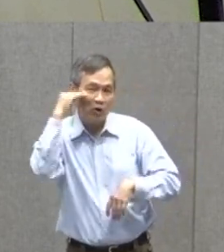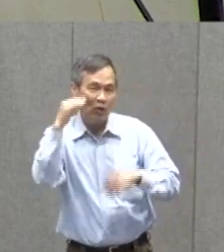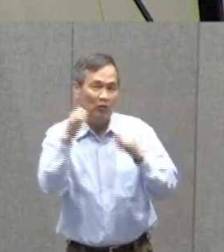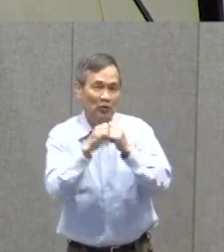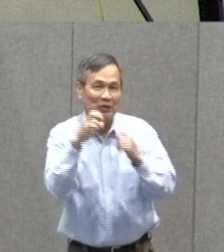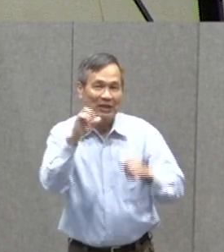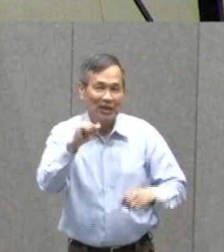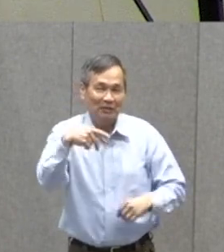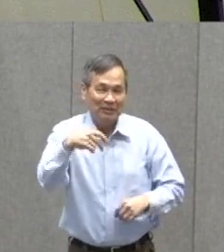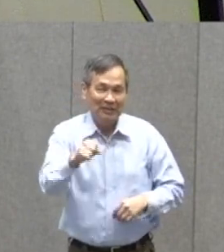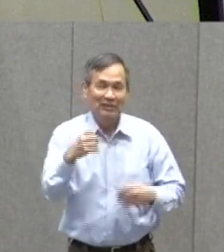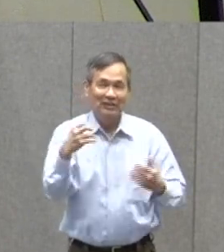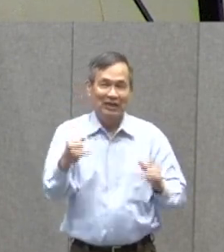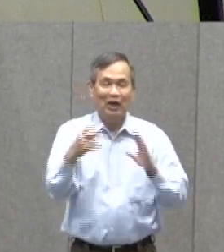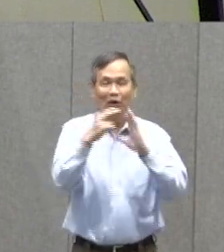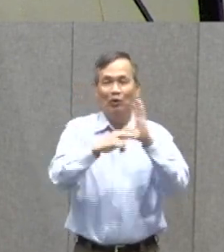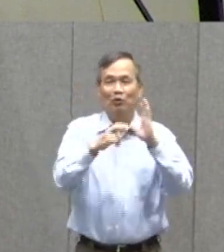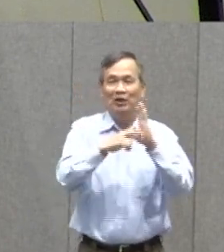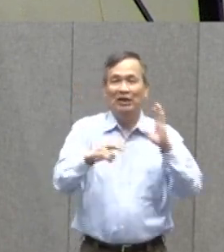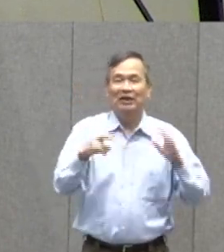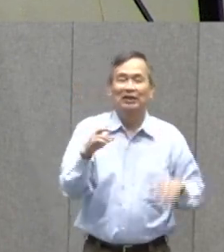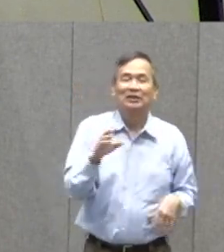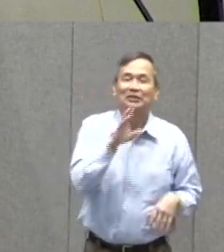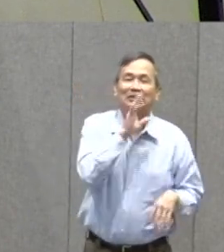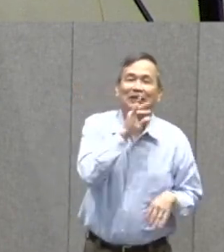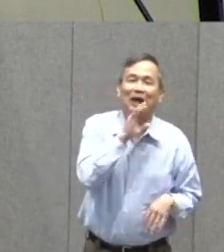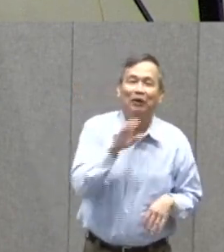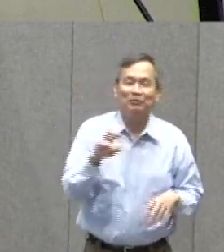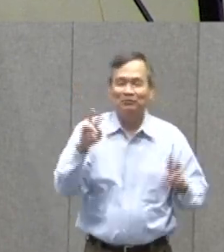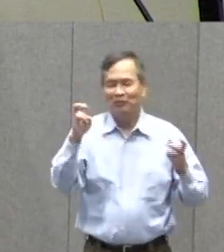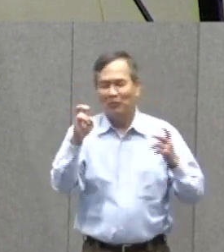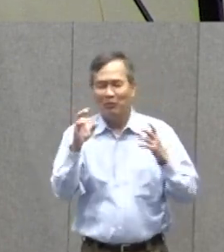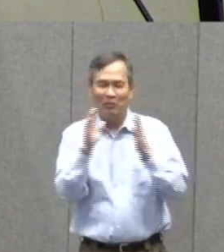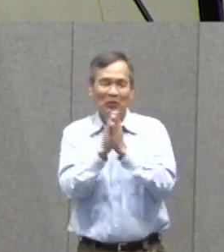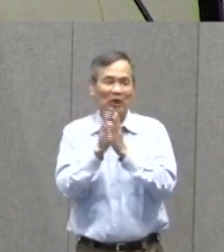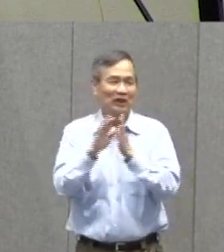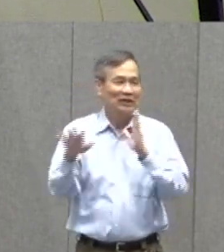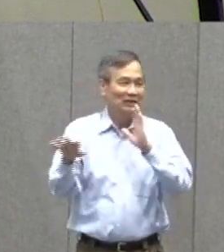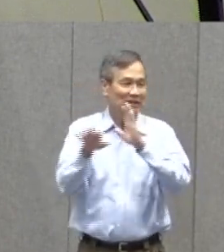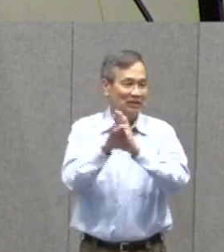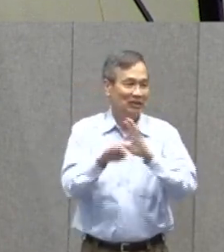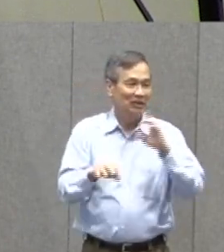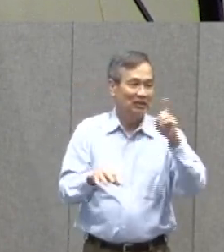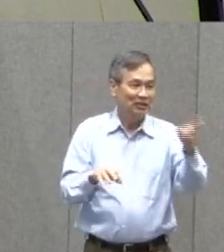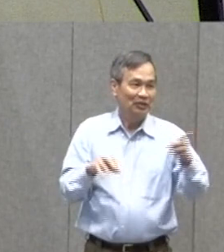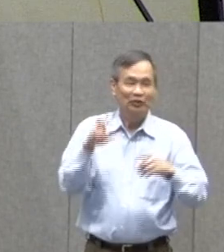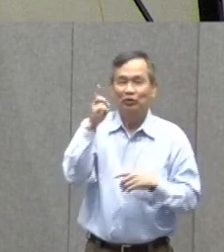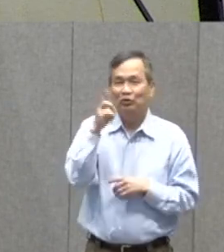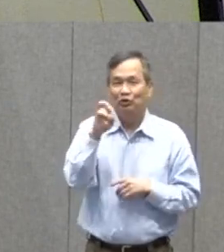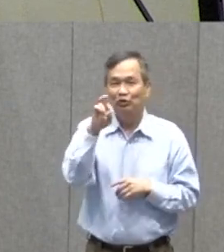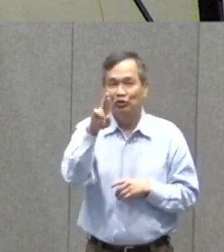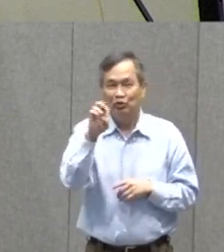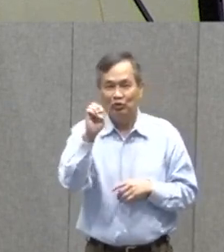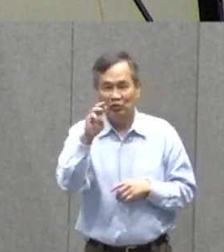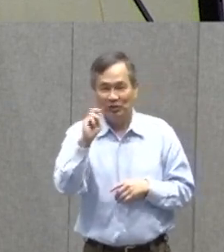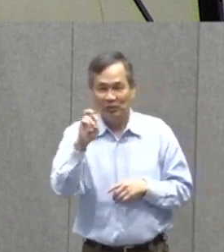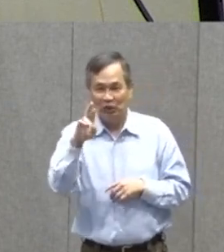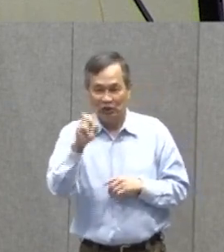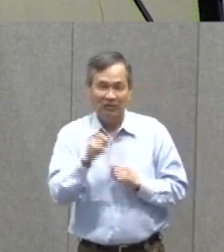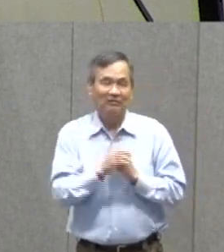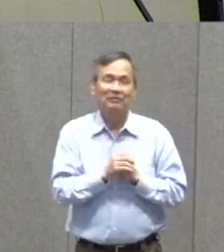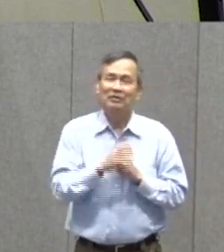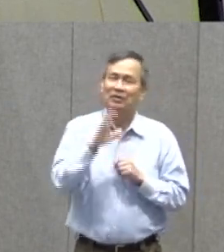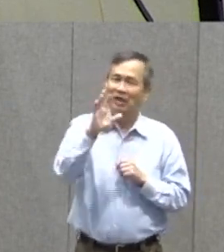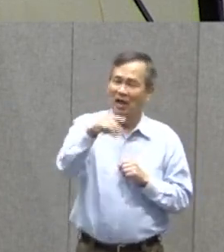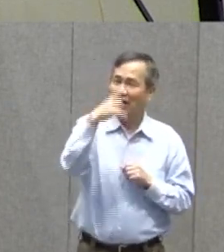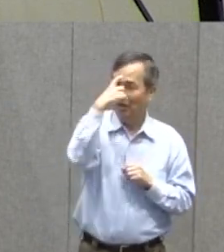now for a read aloud. And the book that I selected is Dreamers, a topic that